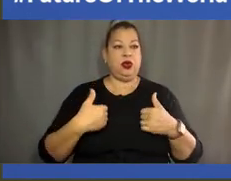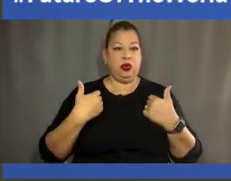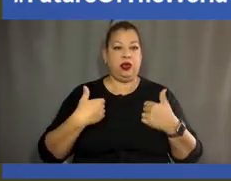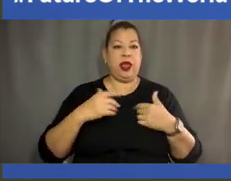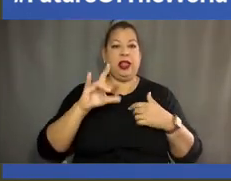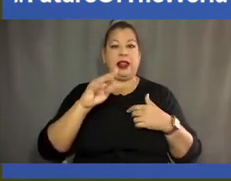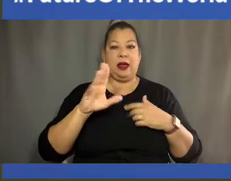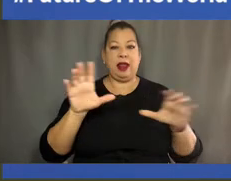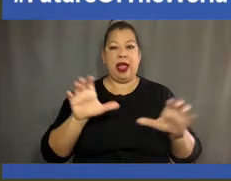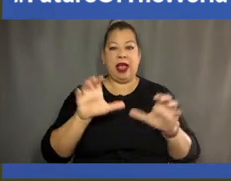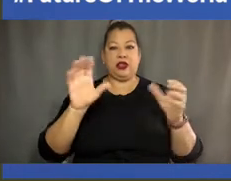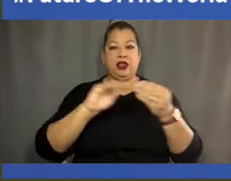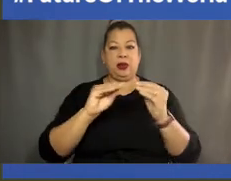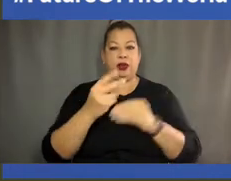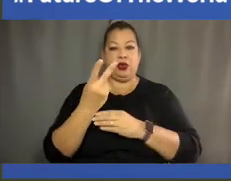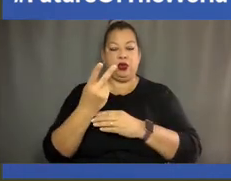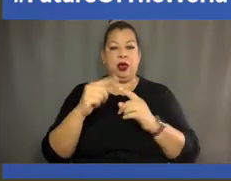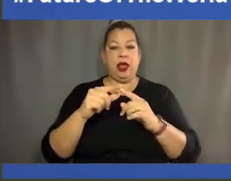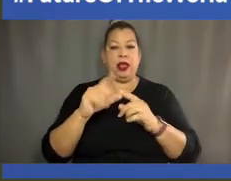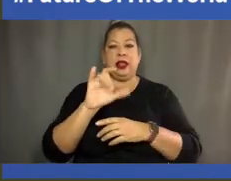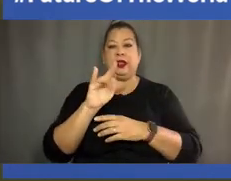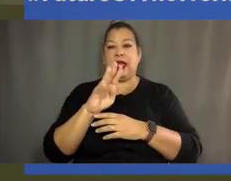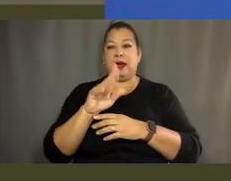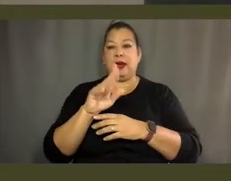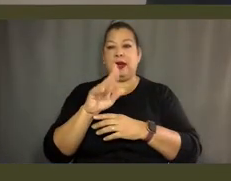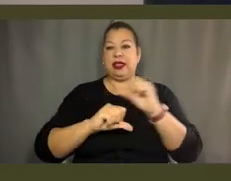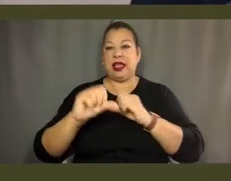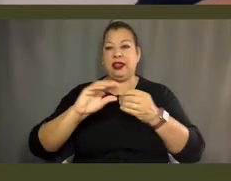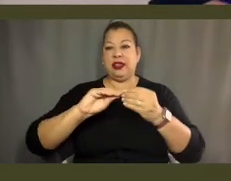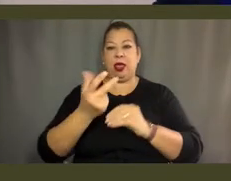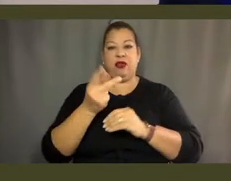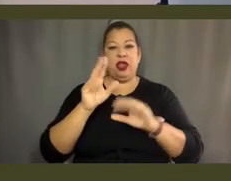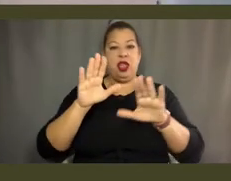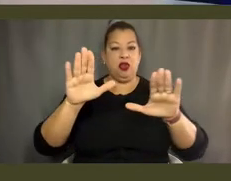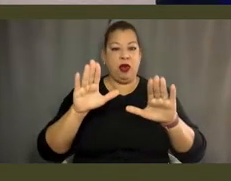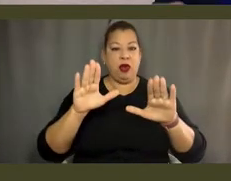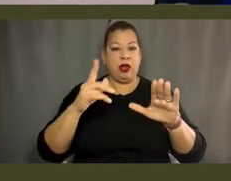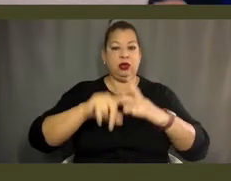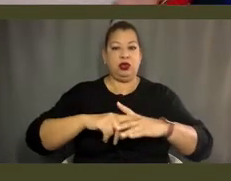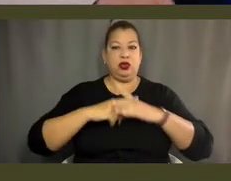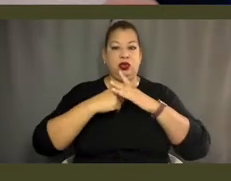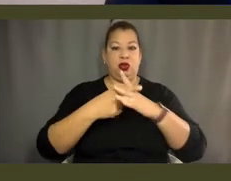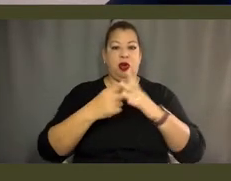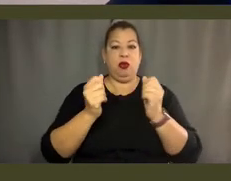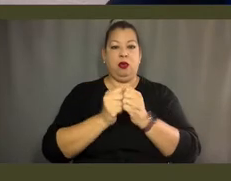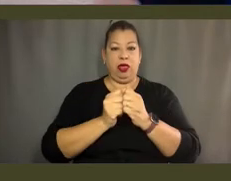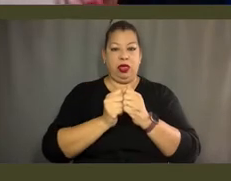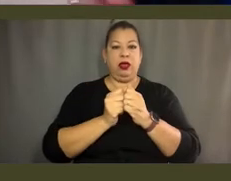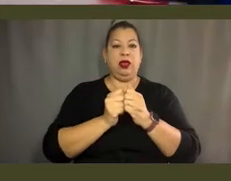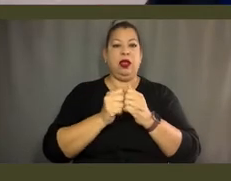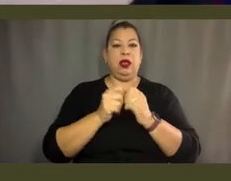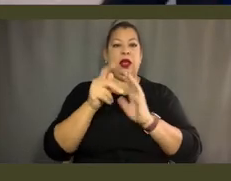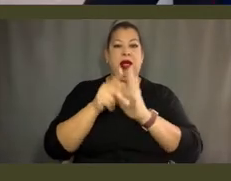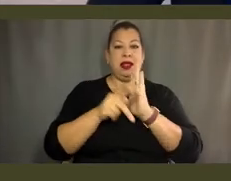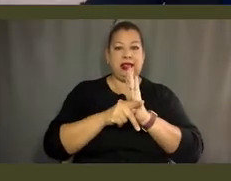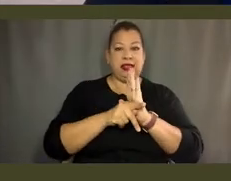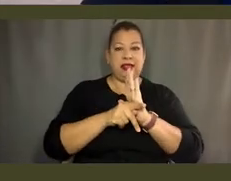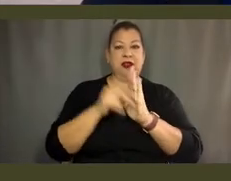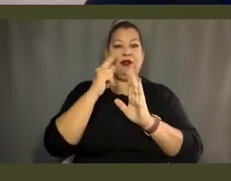and climate science number three. So great. We will start with policies for environmental